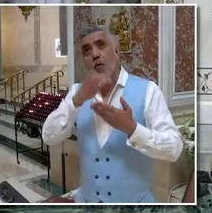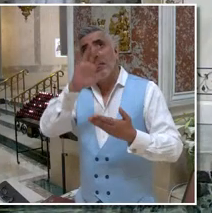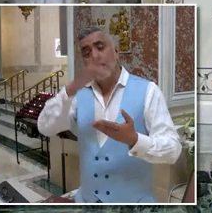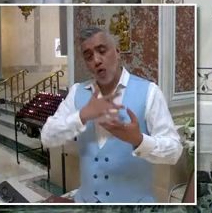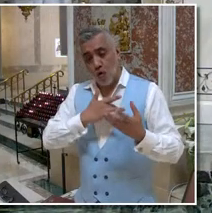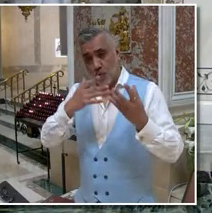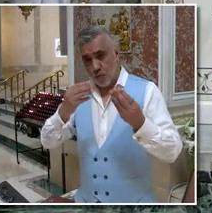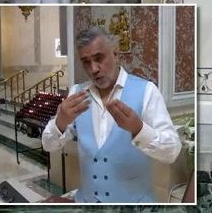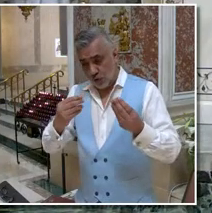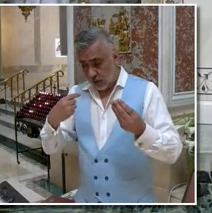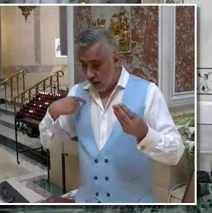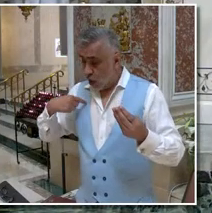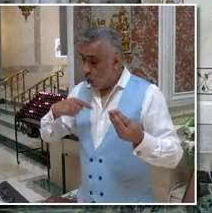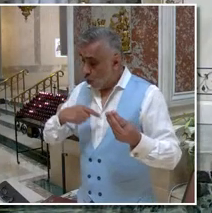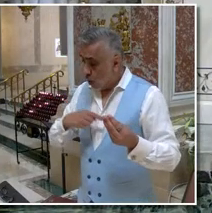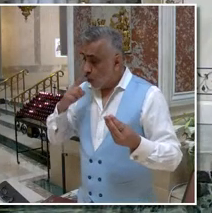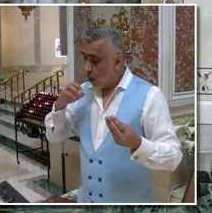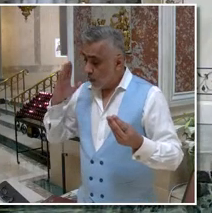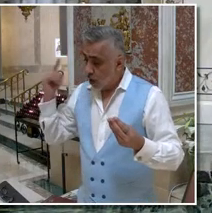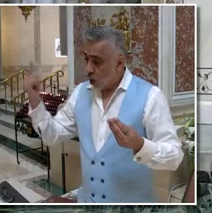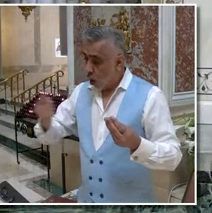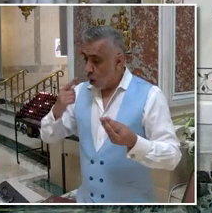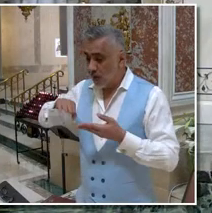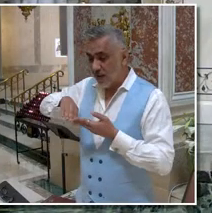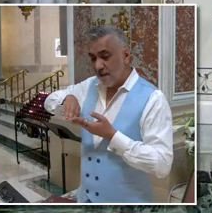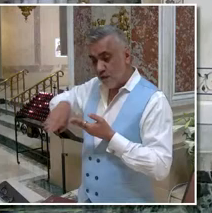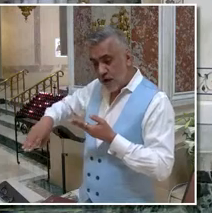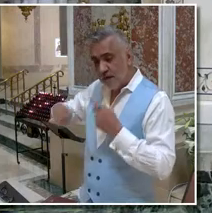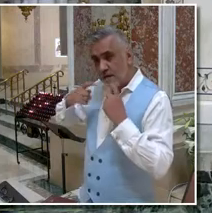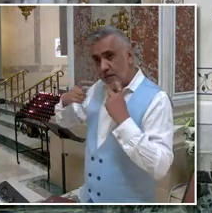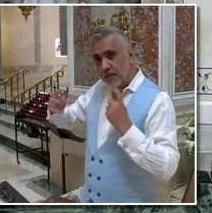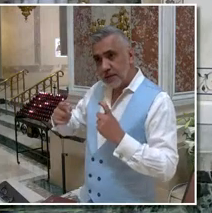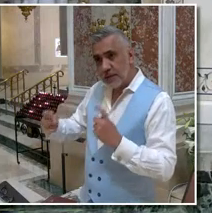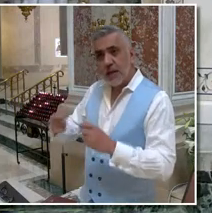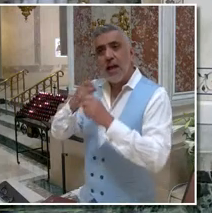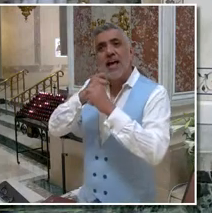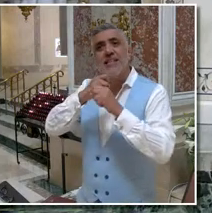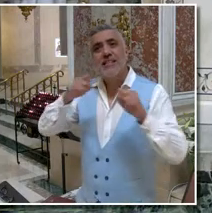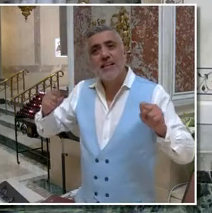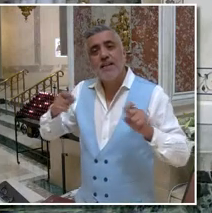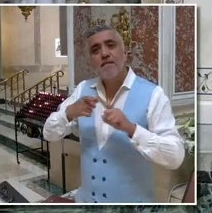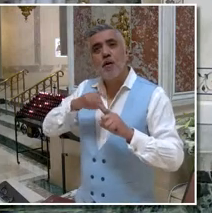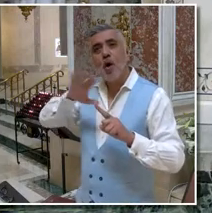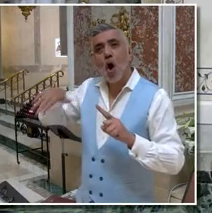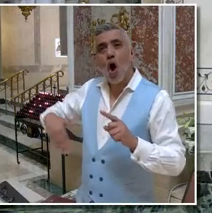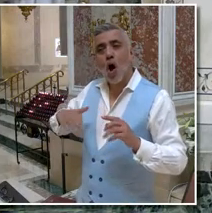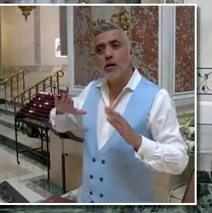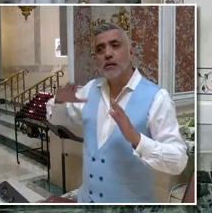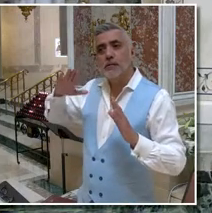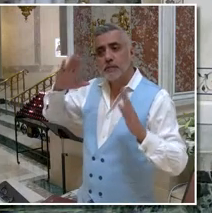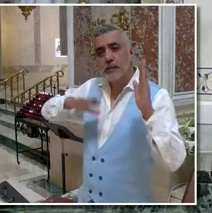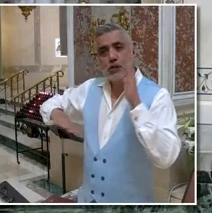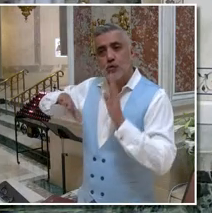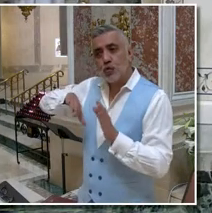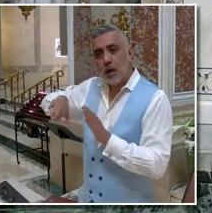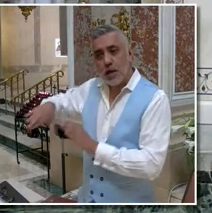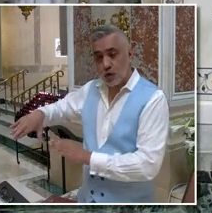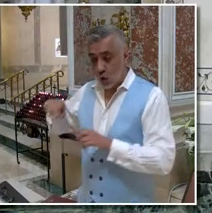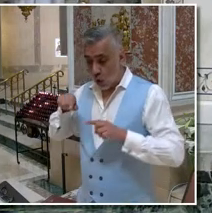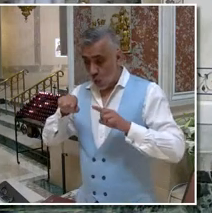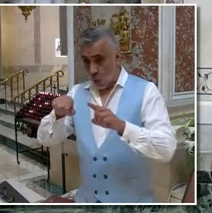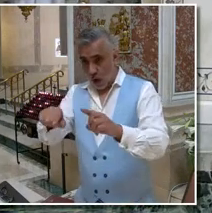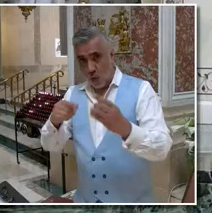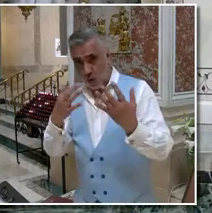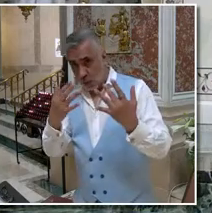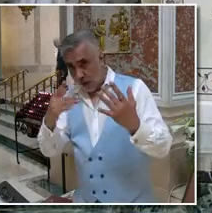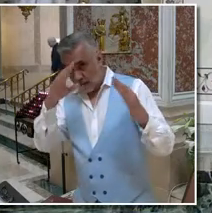mercy, we may be always free from sin and safe from all distress, as we await the blessed